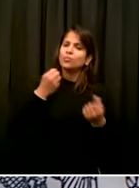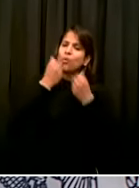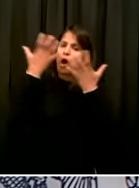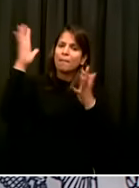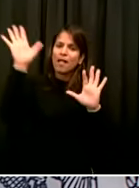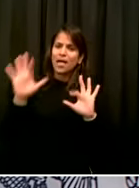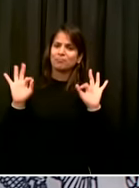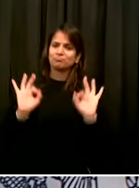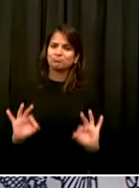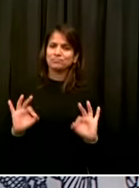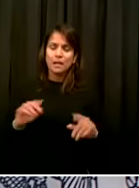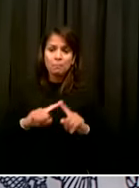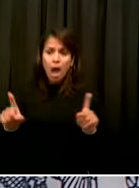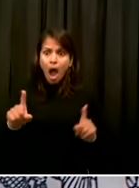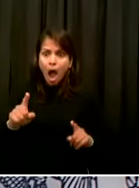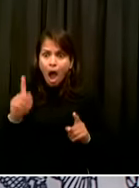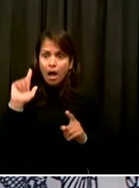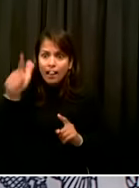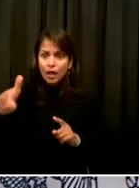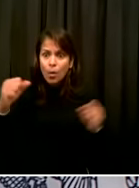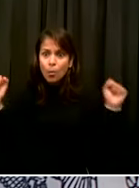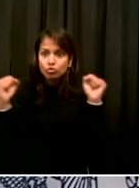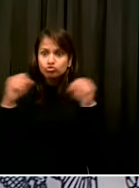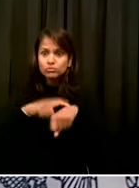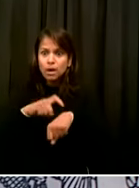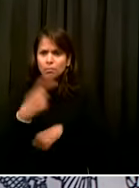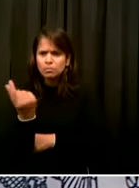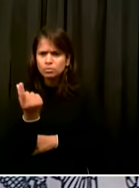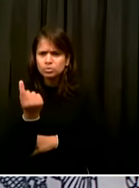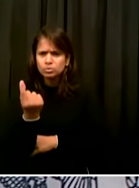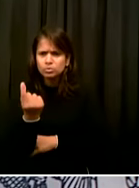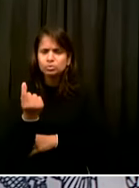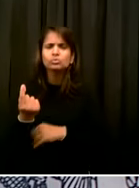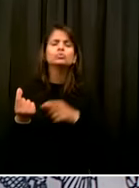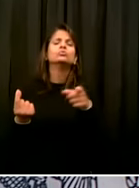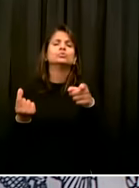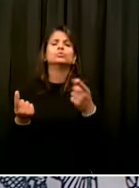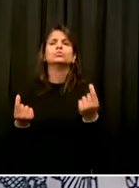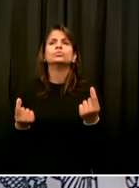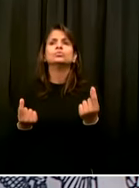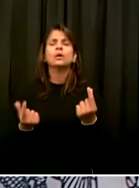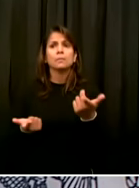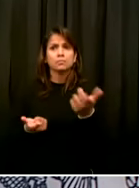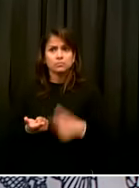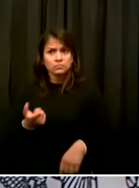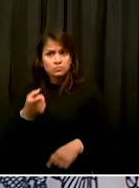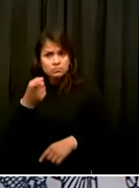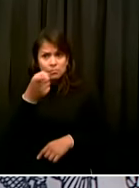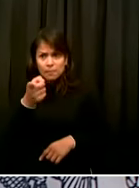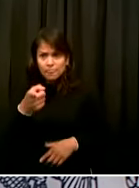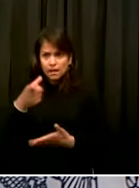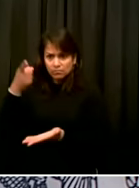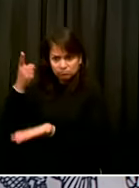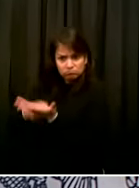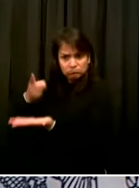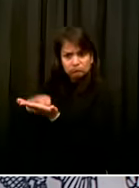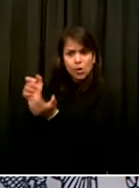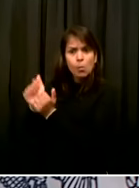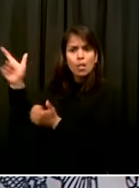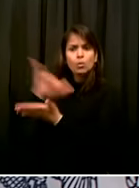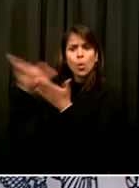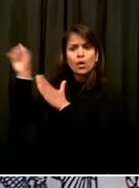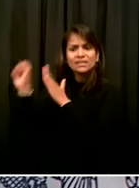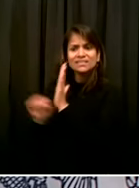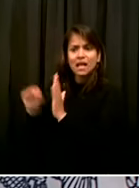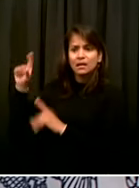Governor Cuomo about allowing them to reopen, or are you afraid that come the cold months, we're going to have more